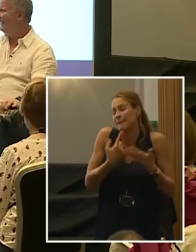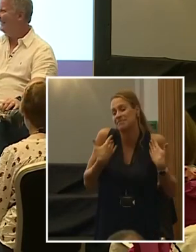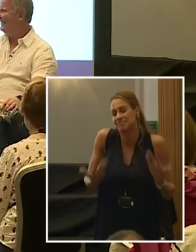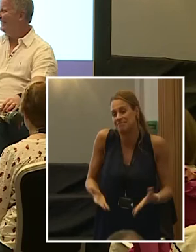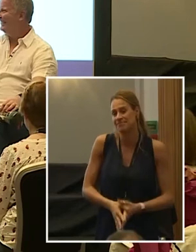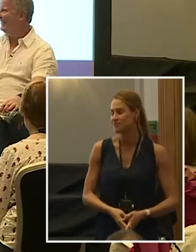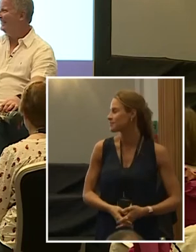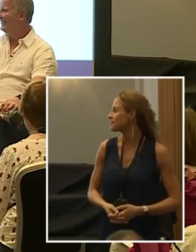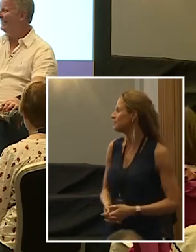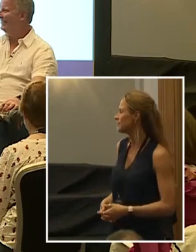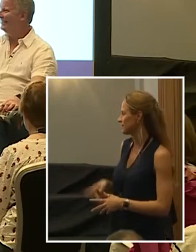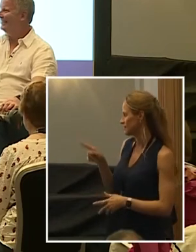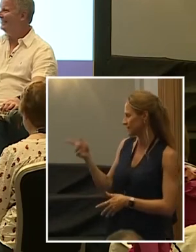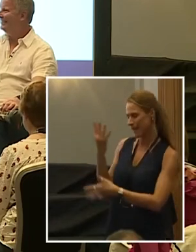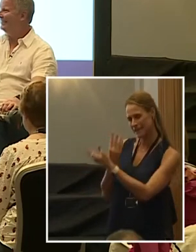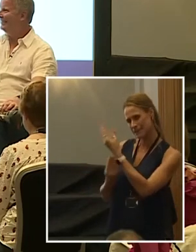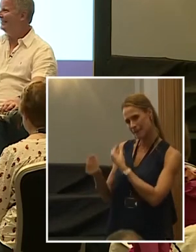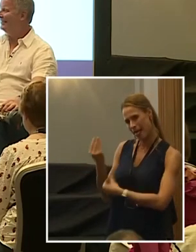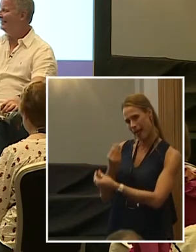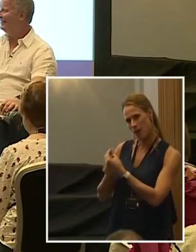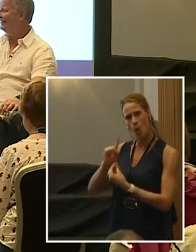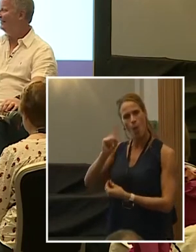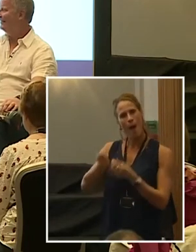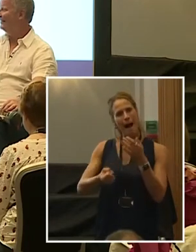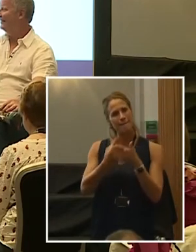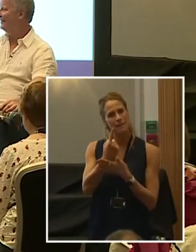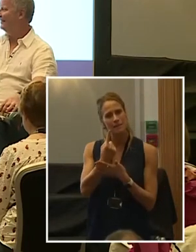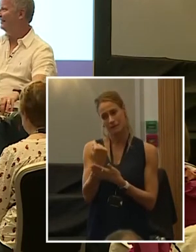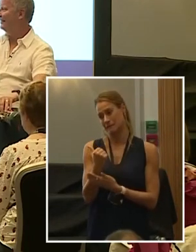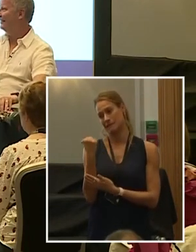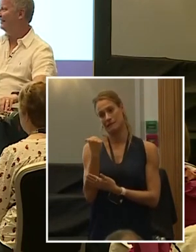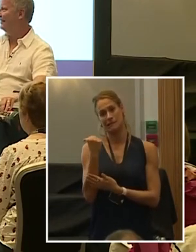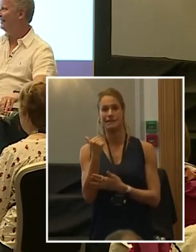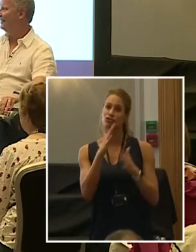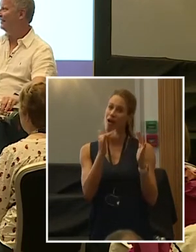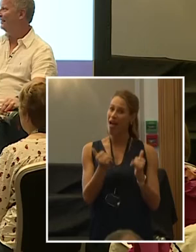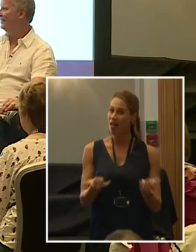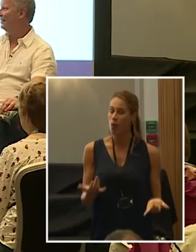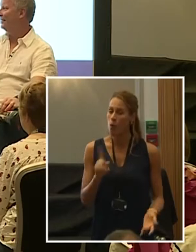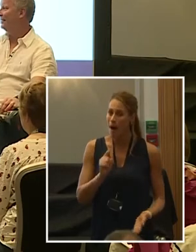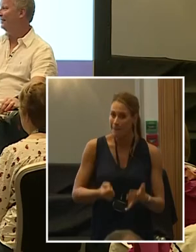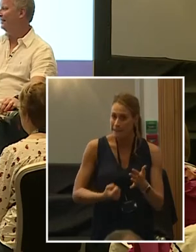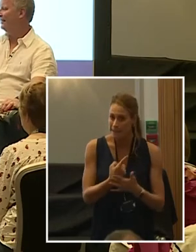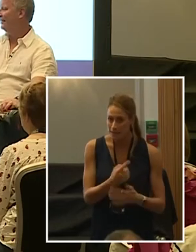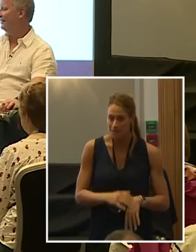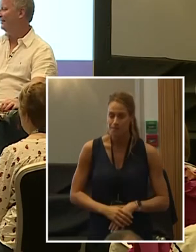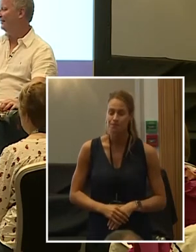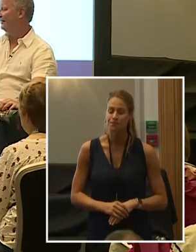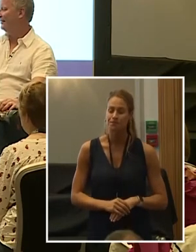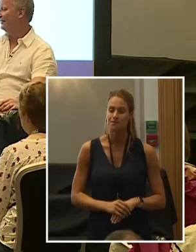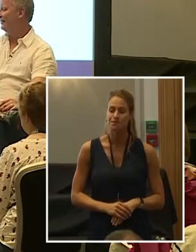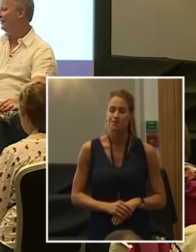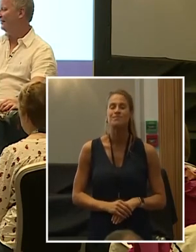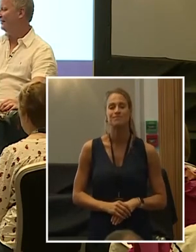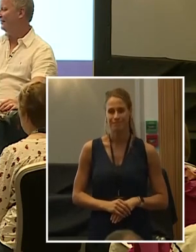Mital, can you briefly explain what ultimately happened with this particular trial? Yeah, so as David mentioned,